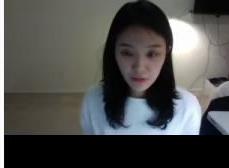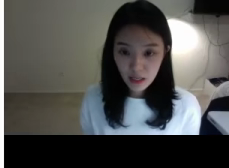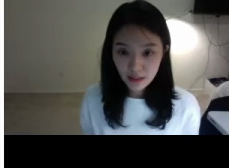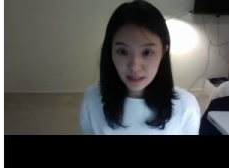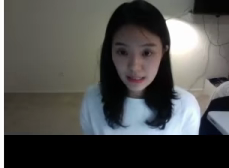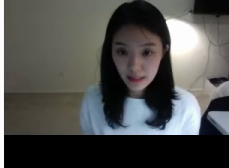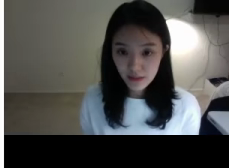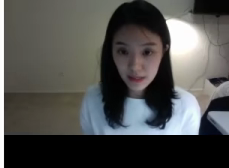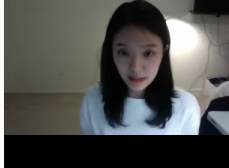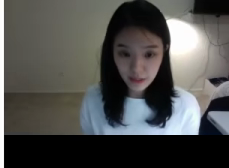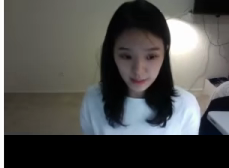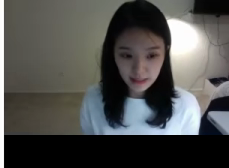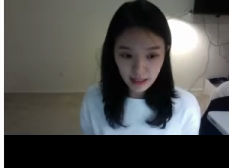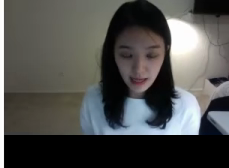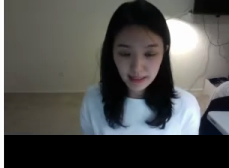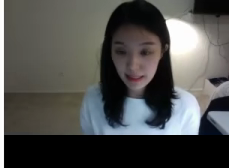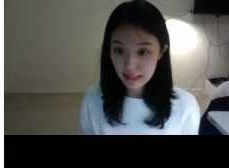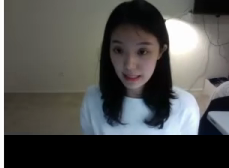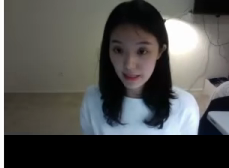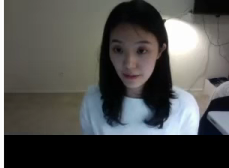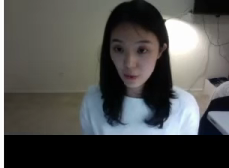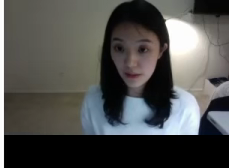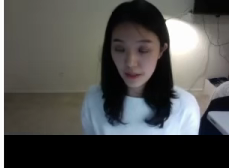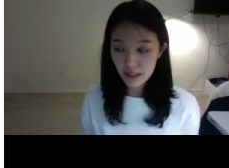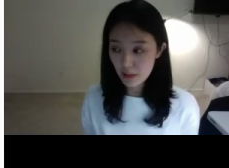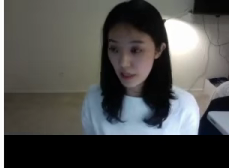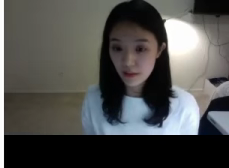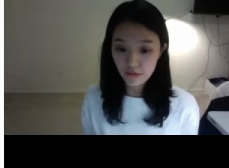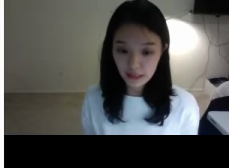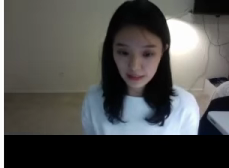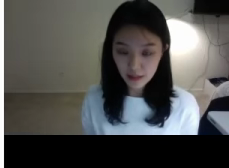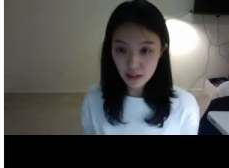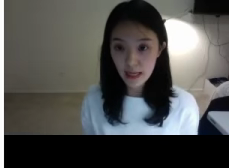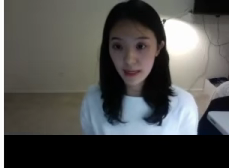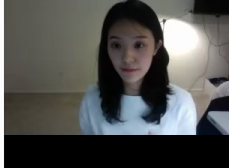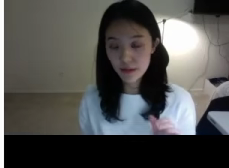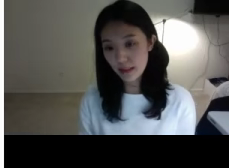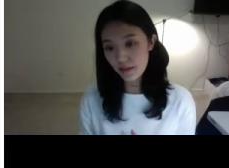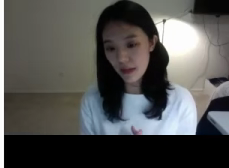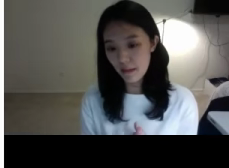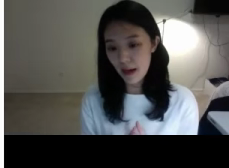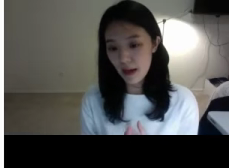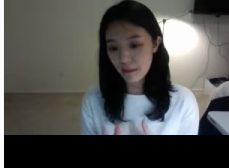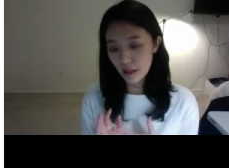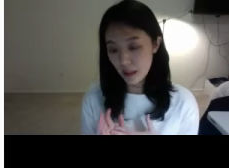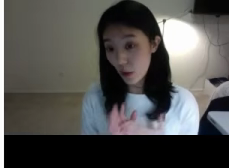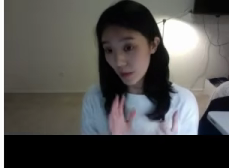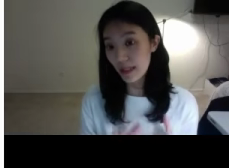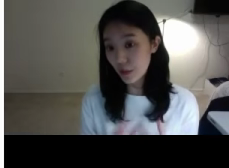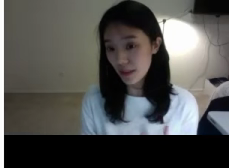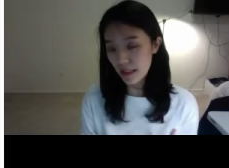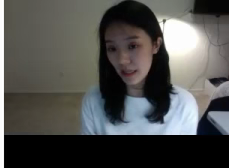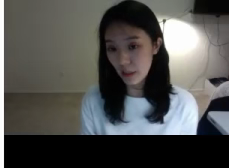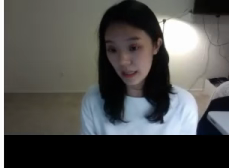So moving on to the details of the experiment, I collected data from 12 native speakers of English, and for 6 of them, the